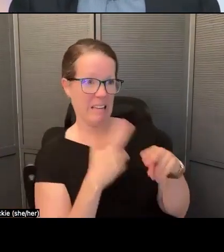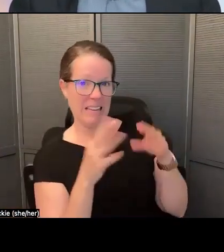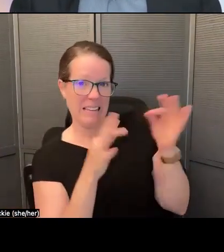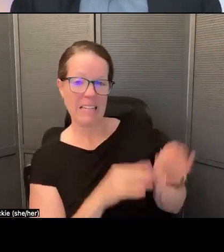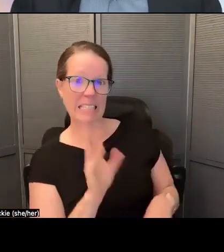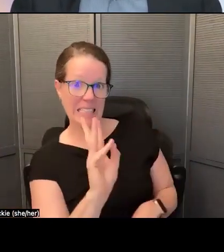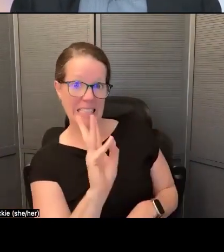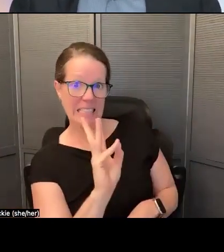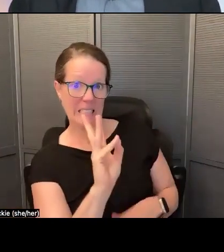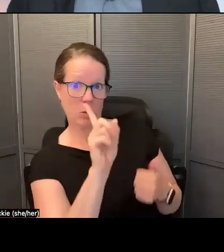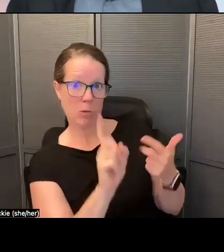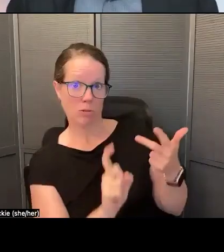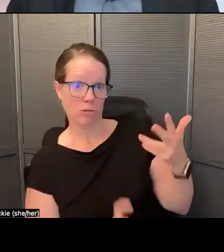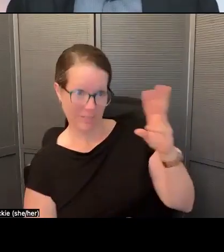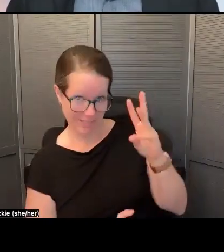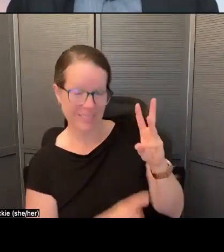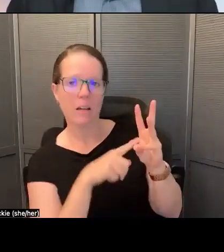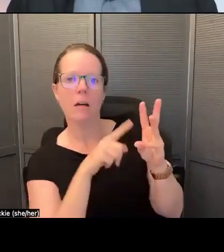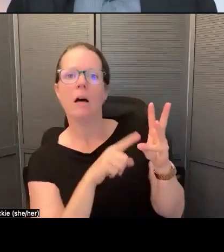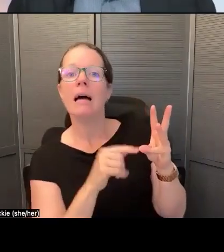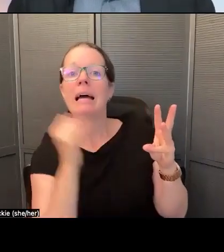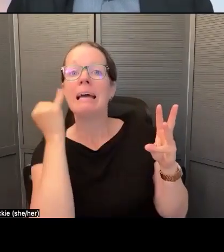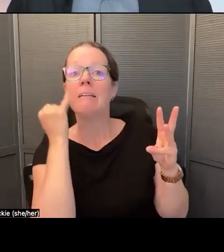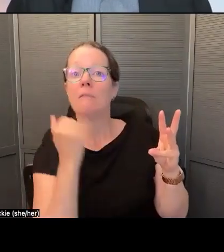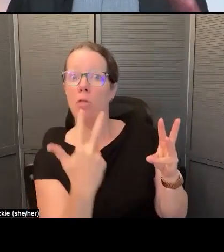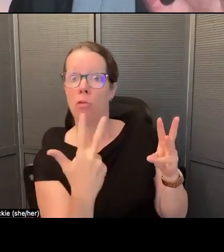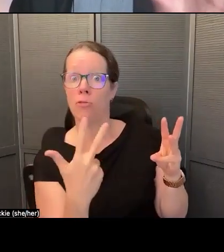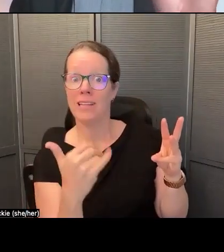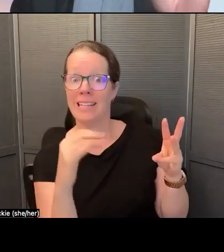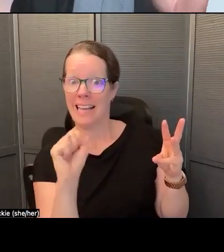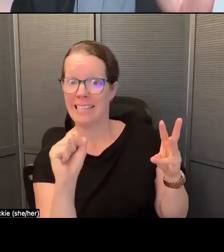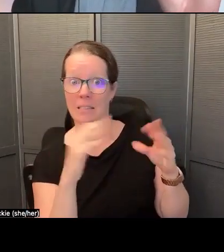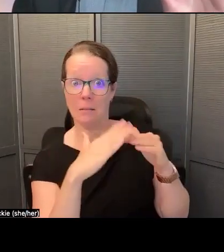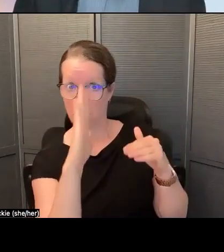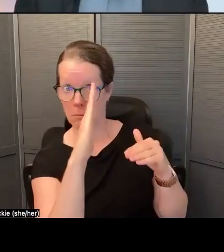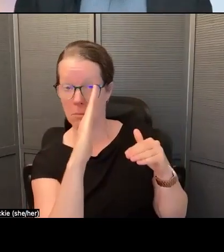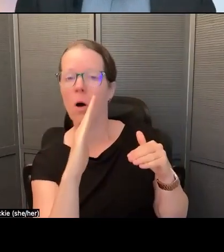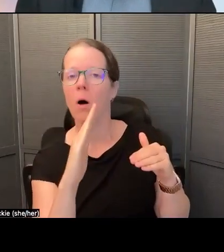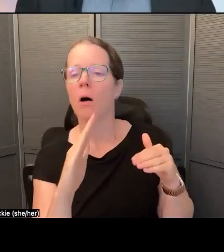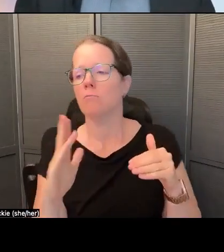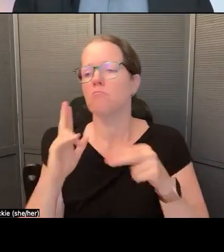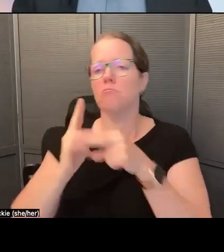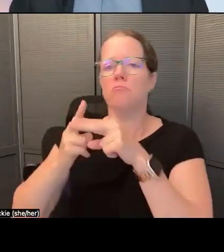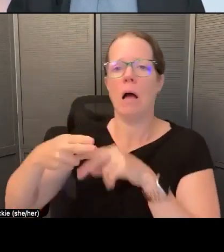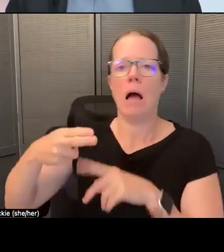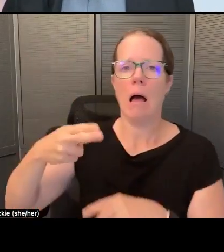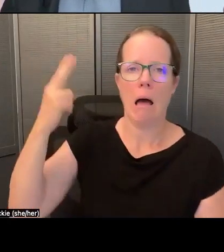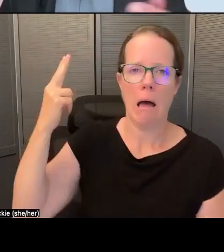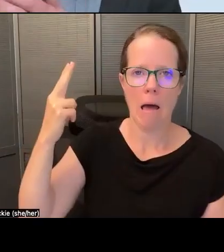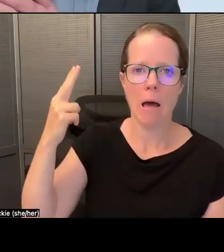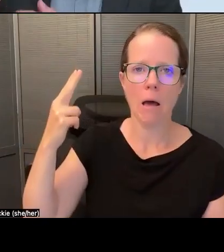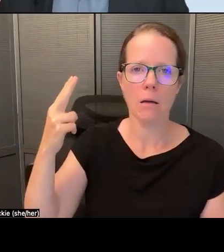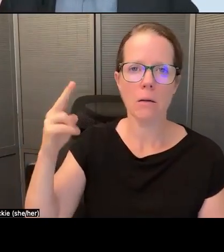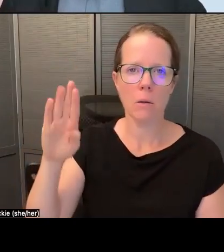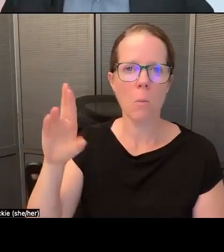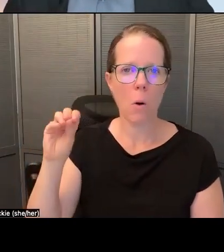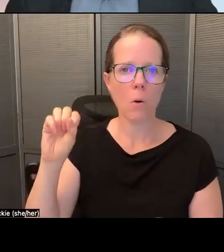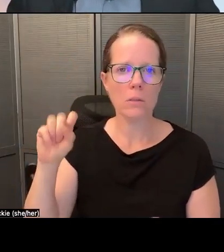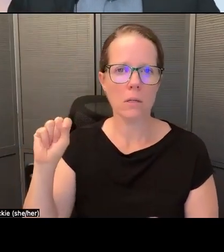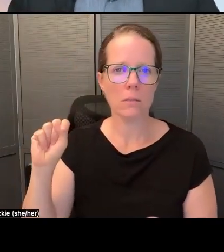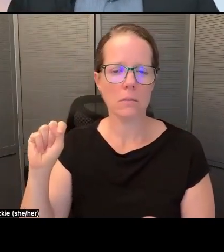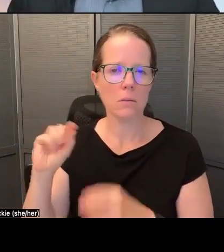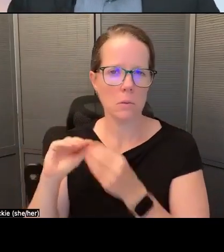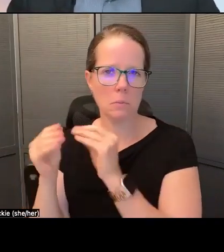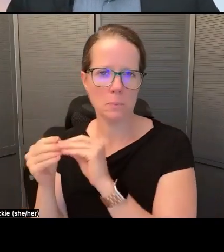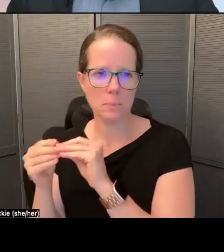did individuals on the unit have a high score in that month. And you can see a timeline. Month is on the